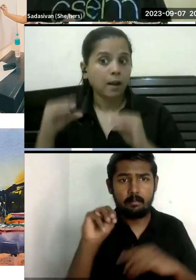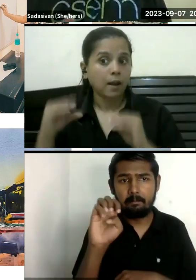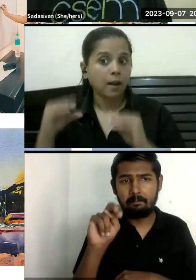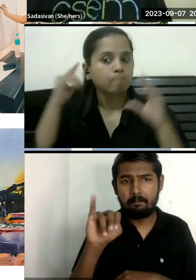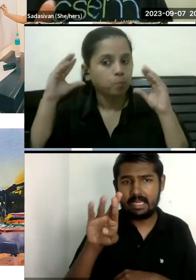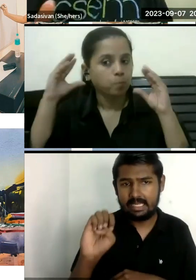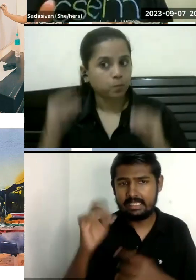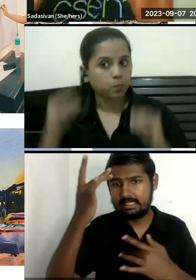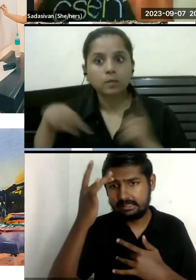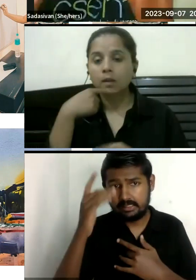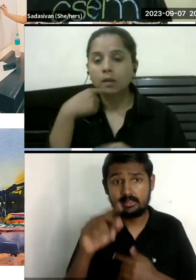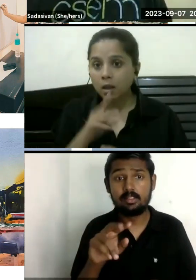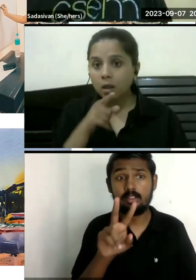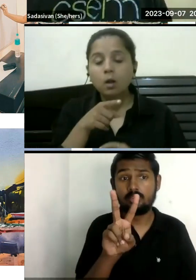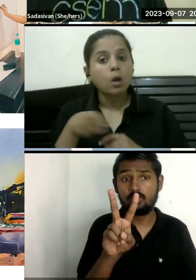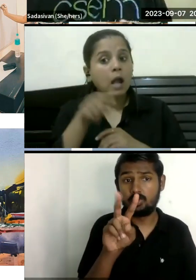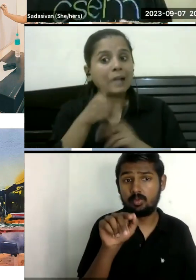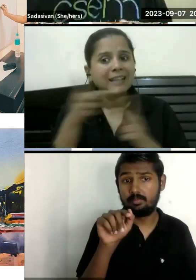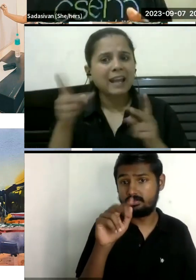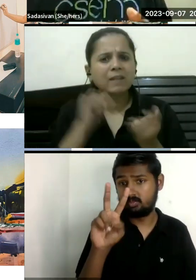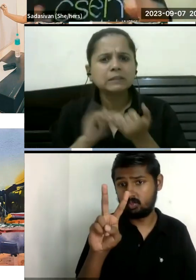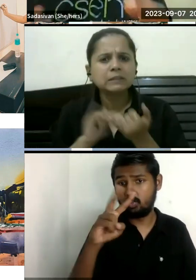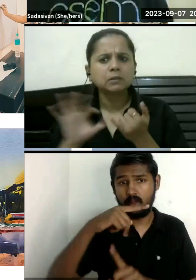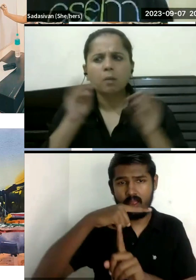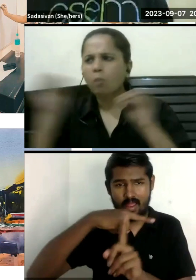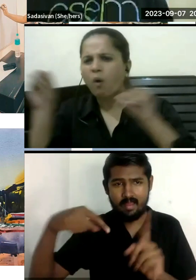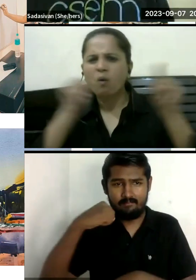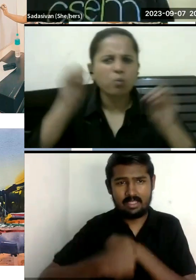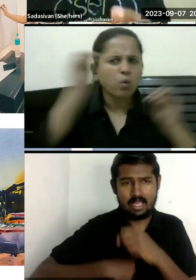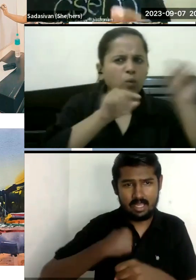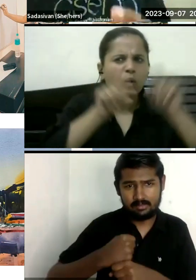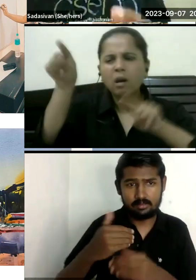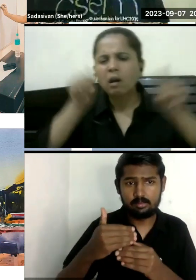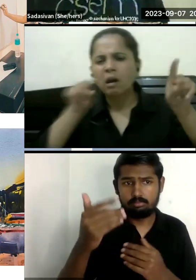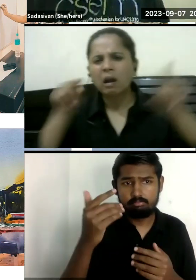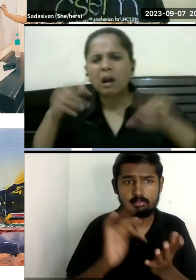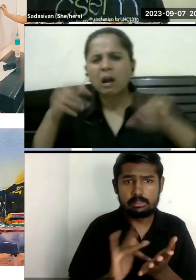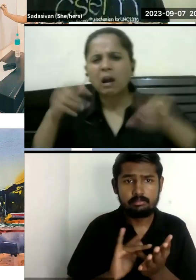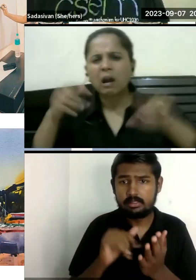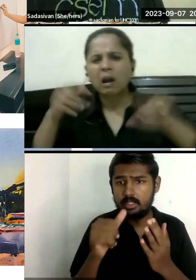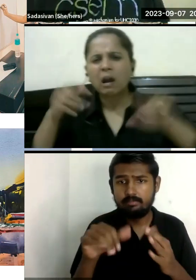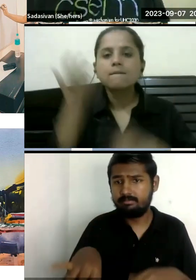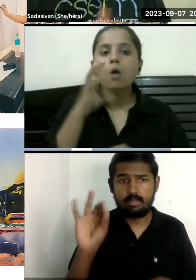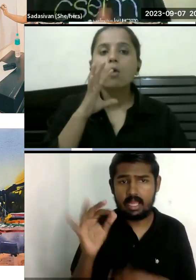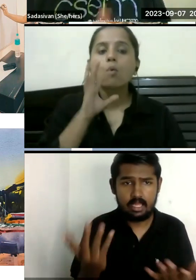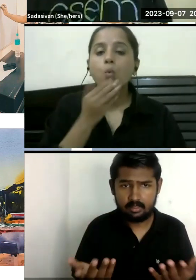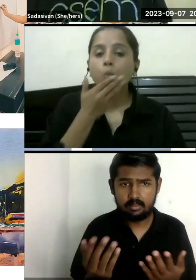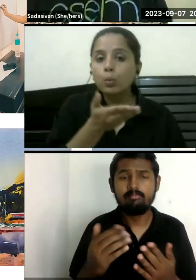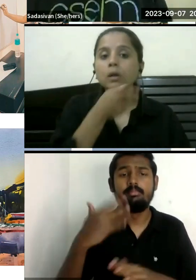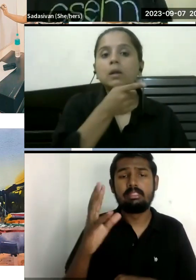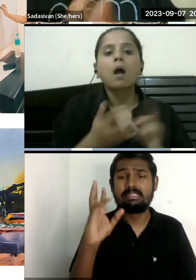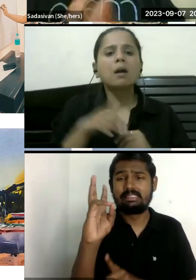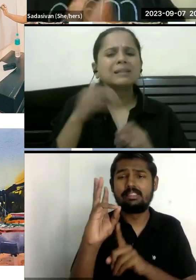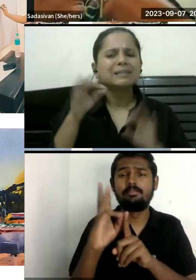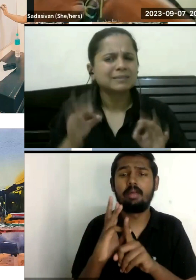from different states, and finally when they could diagnose, they could get the appropriate diagnosis